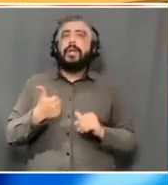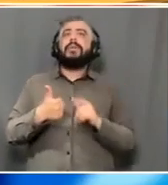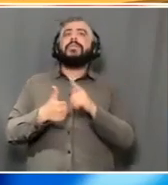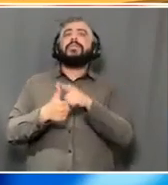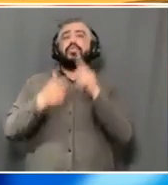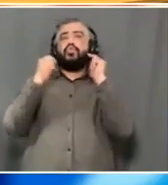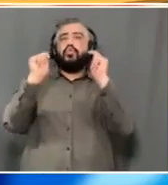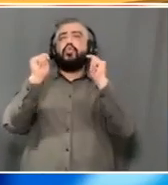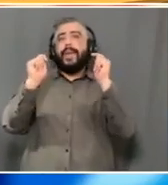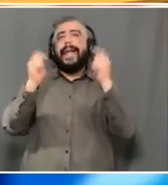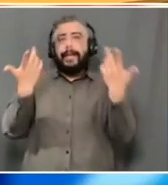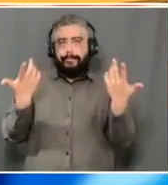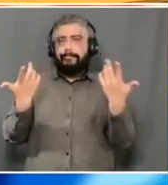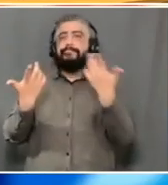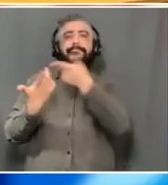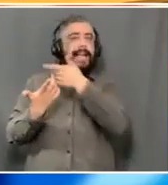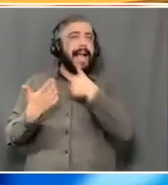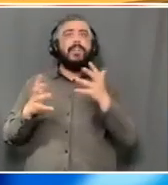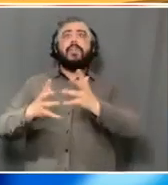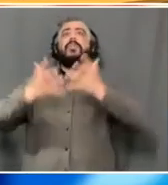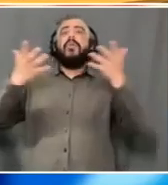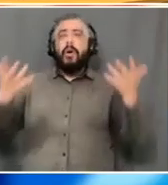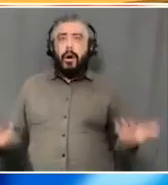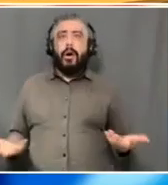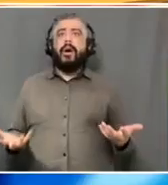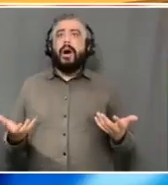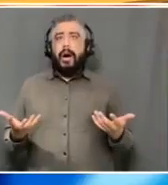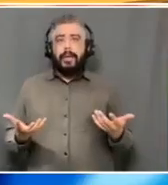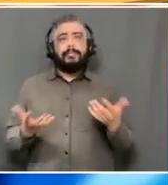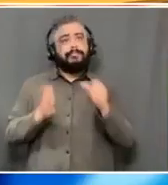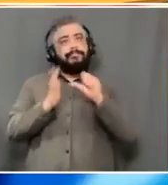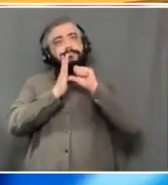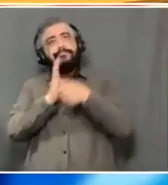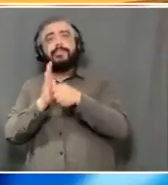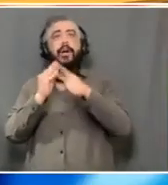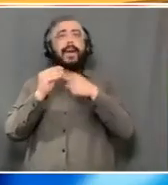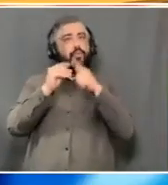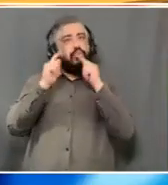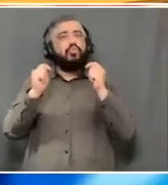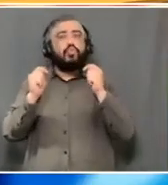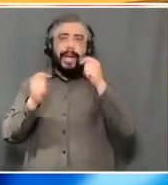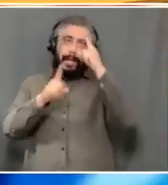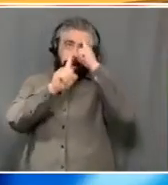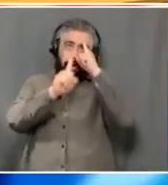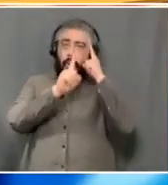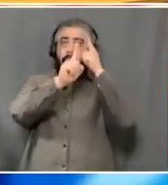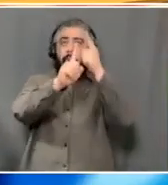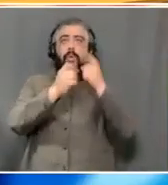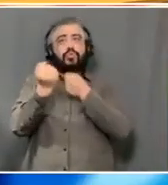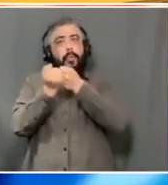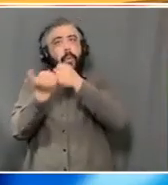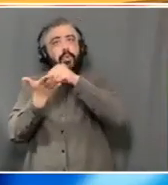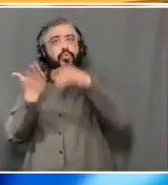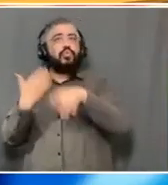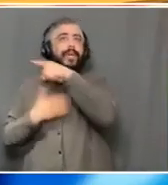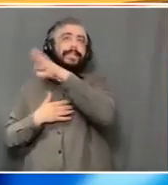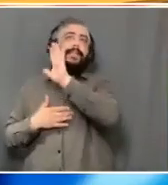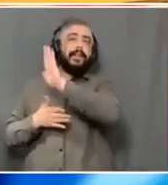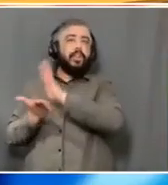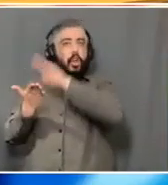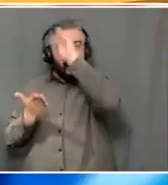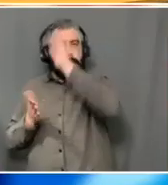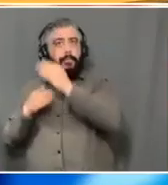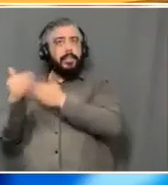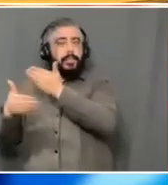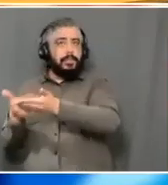tutoring. Of course, there's a substantial emphasis on tutoring to support our students and their learning.